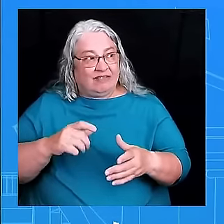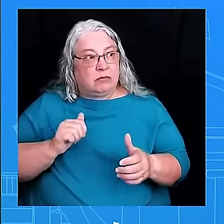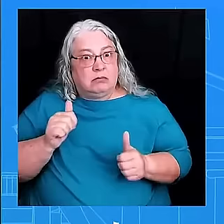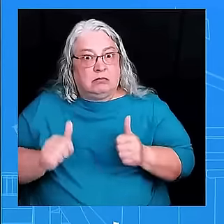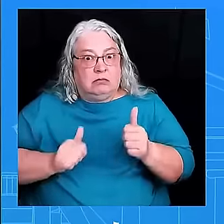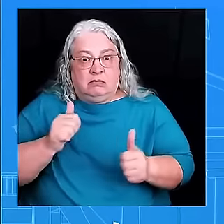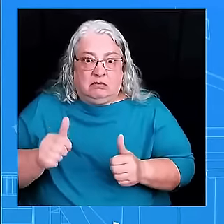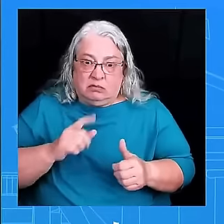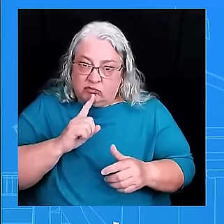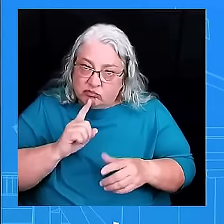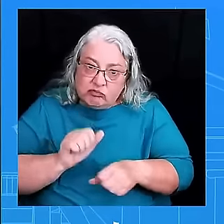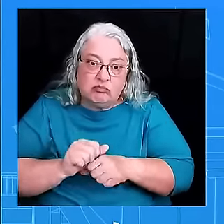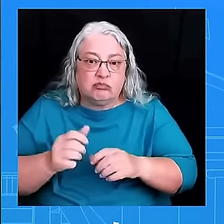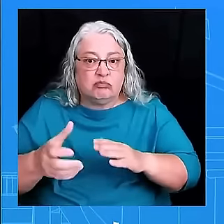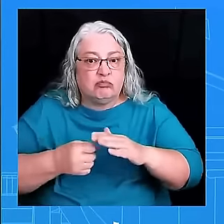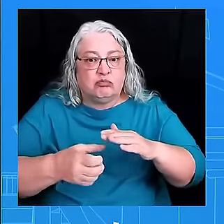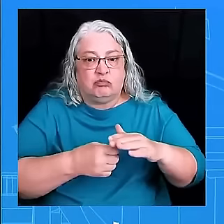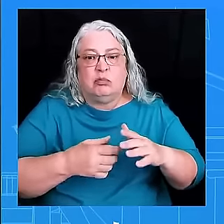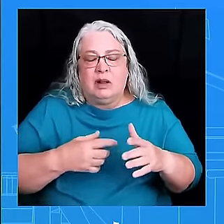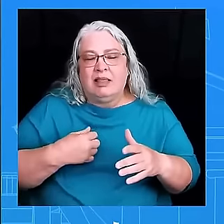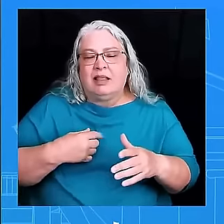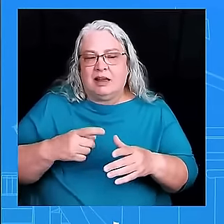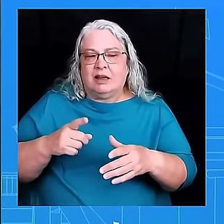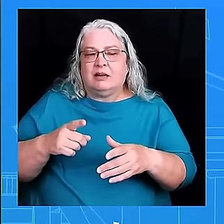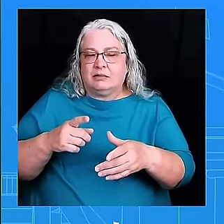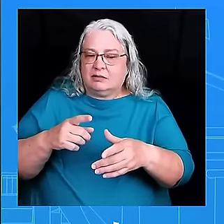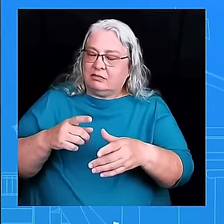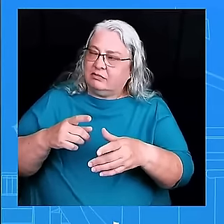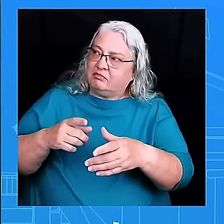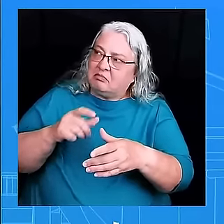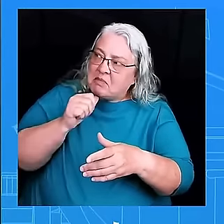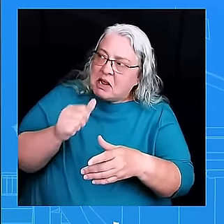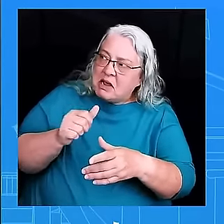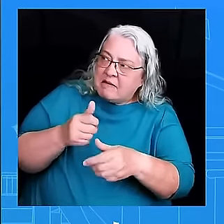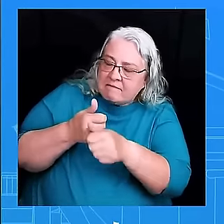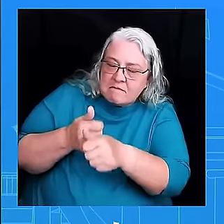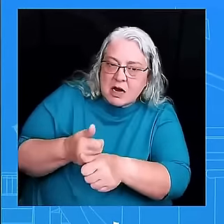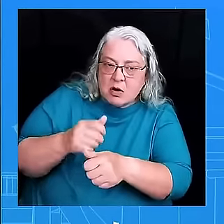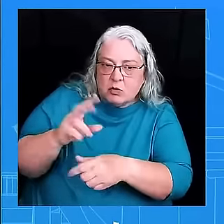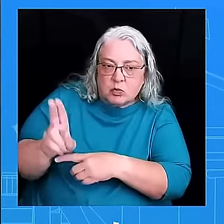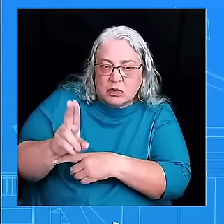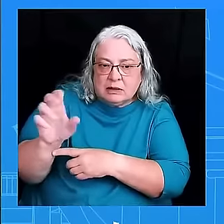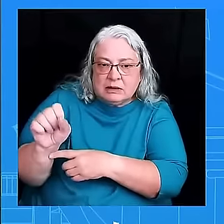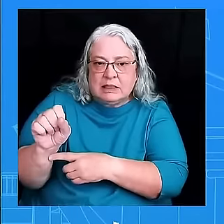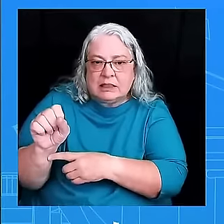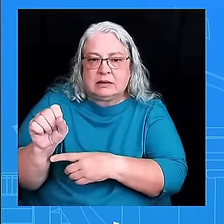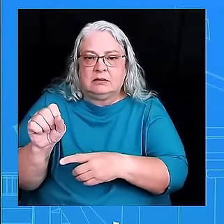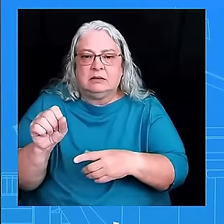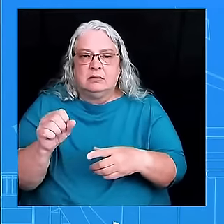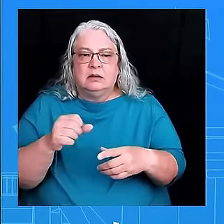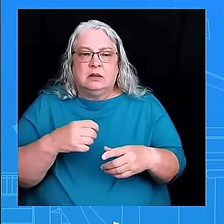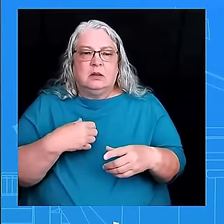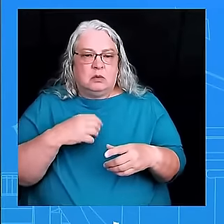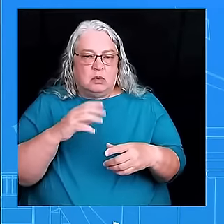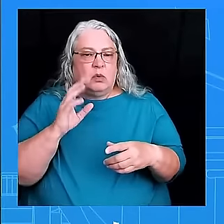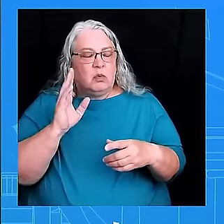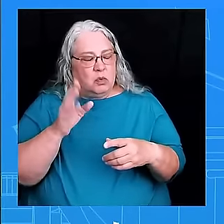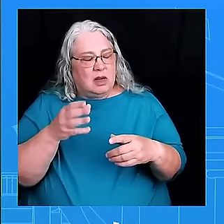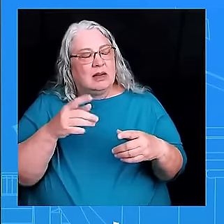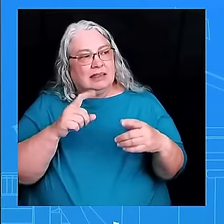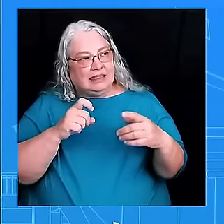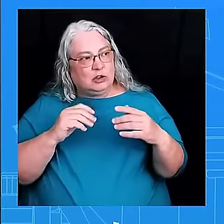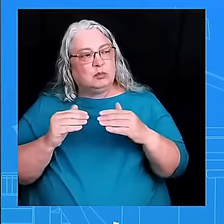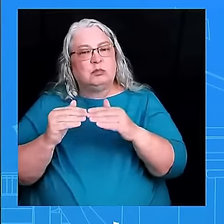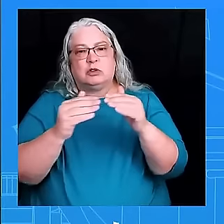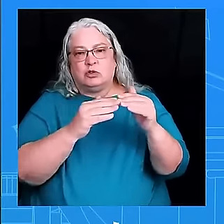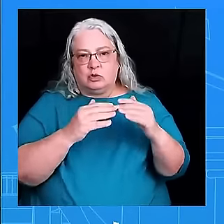and unjust. We're going to continue to do that as we go forward. For the president today, this was a moment to thank our allies. It was a moment